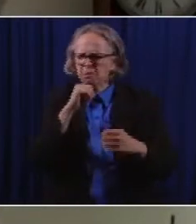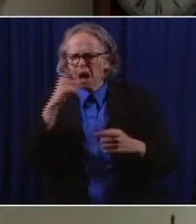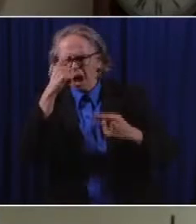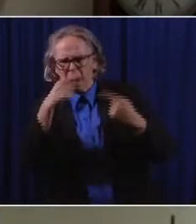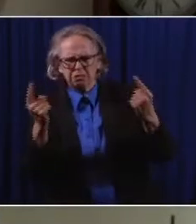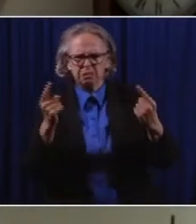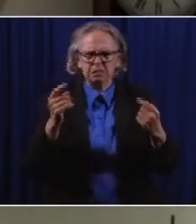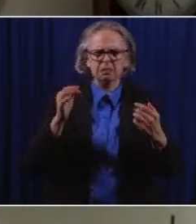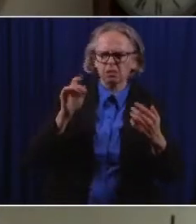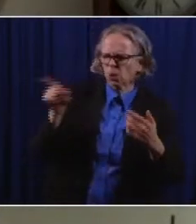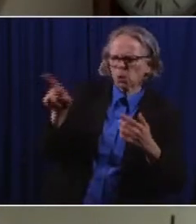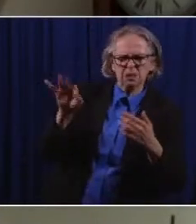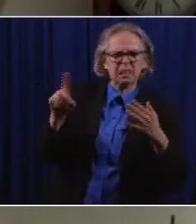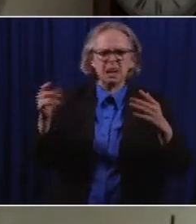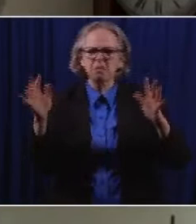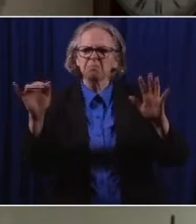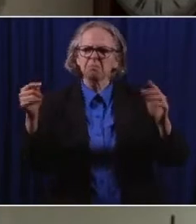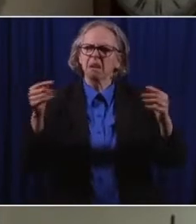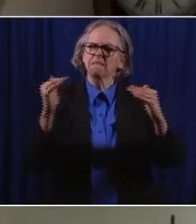in bounds.